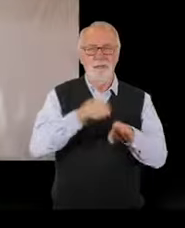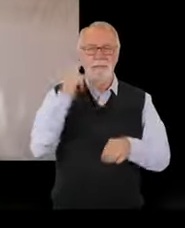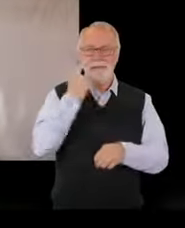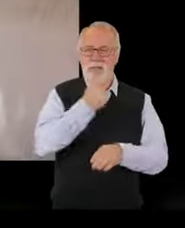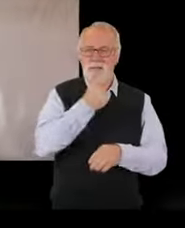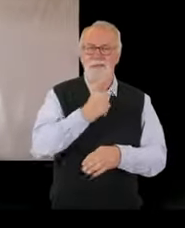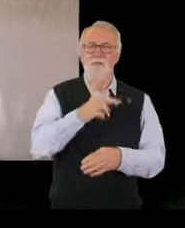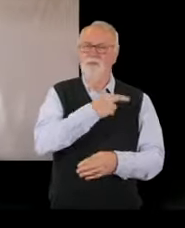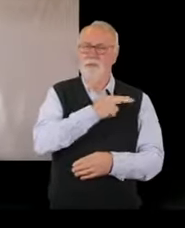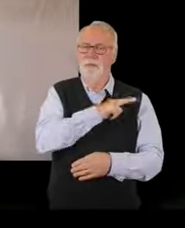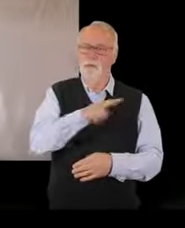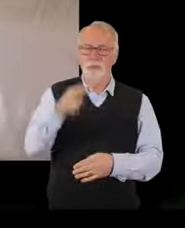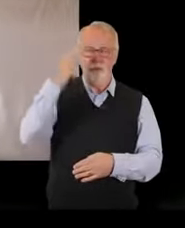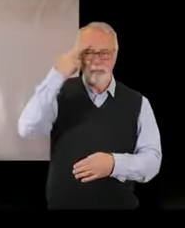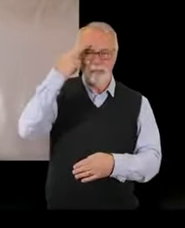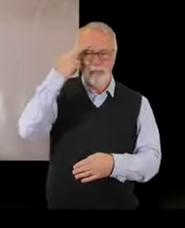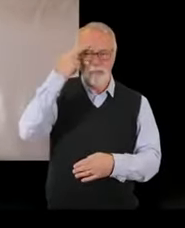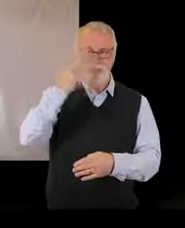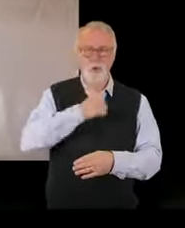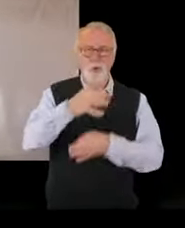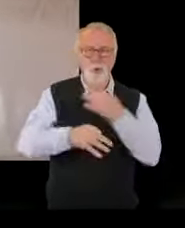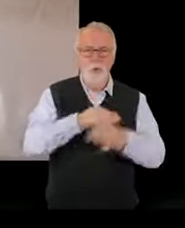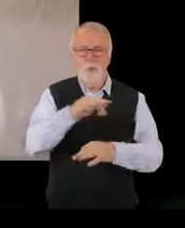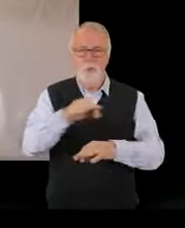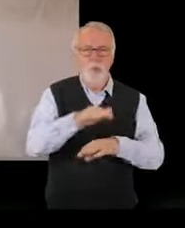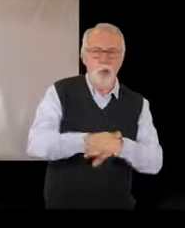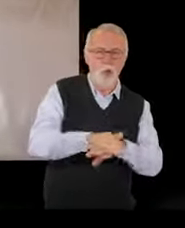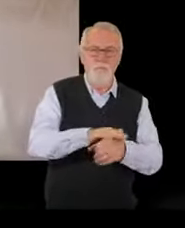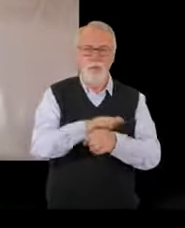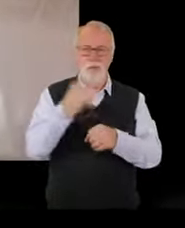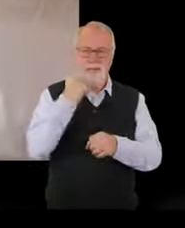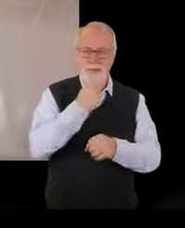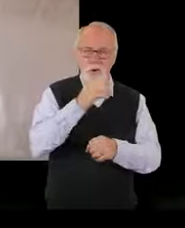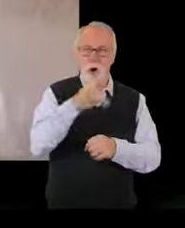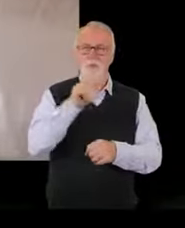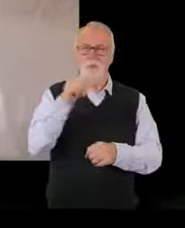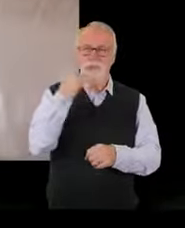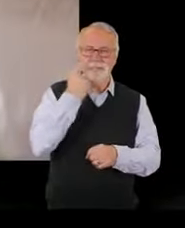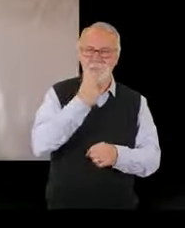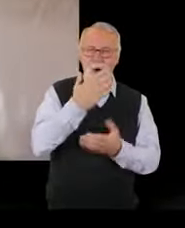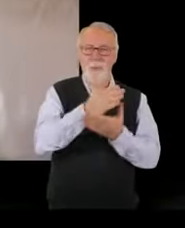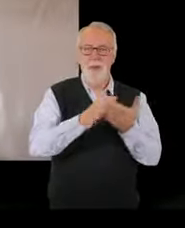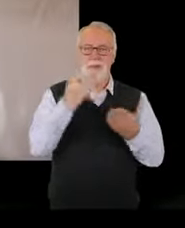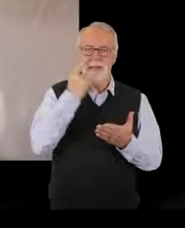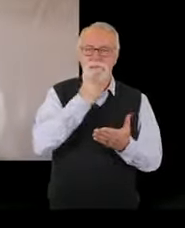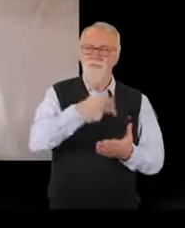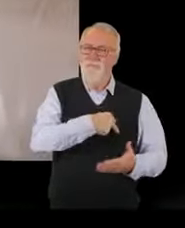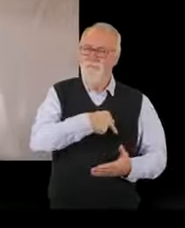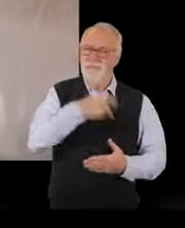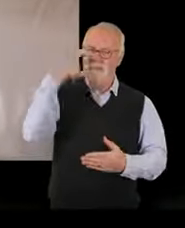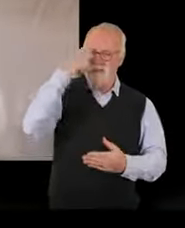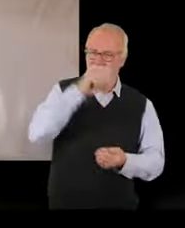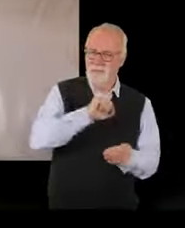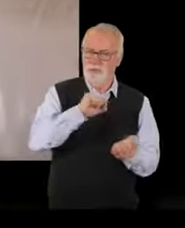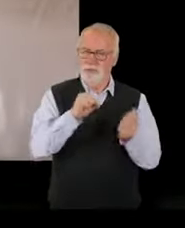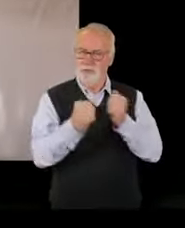don't really understand. People with sight don't really anything understand you know. To go from false sight to no sight or partial